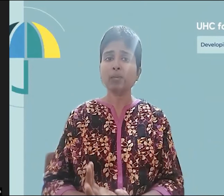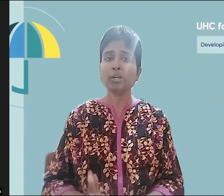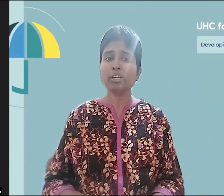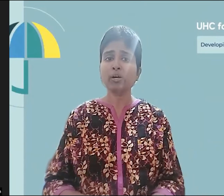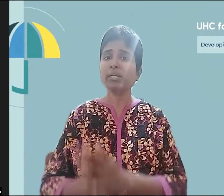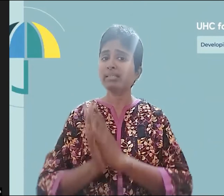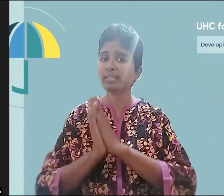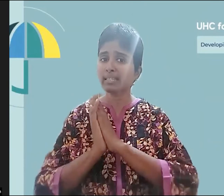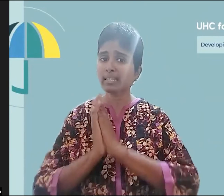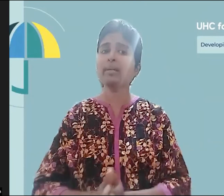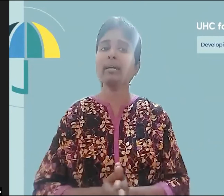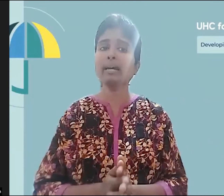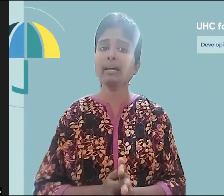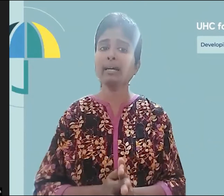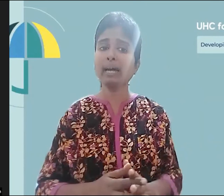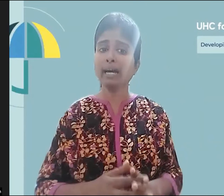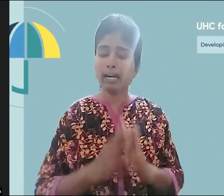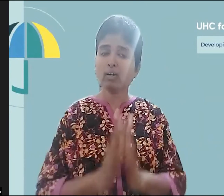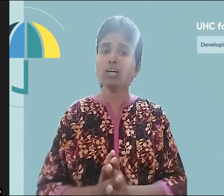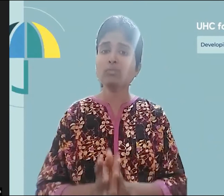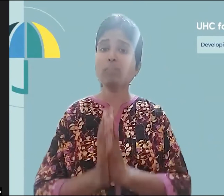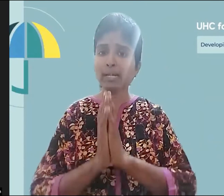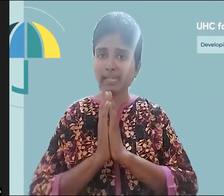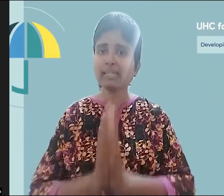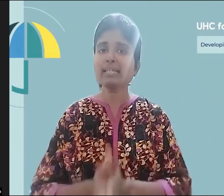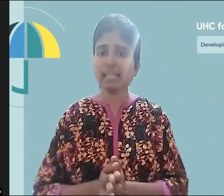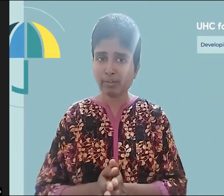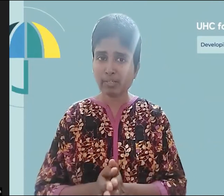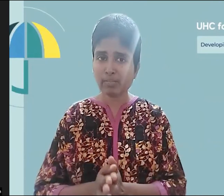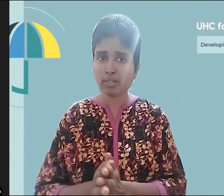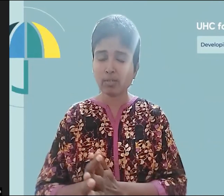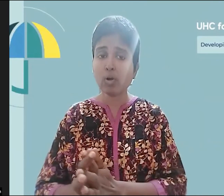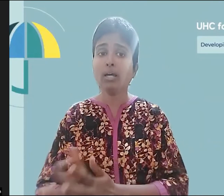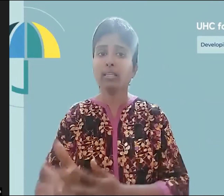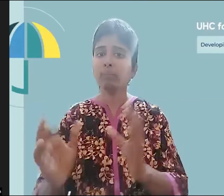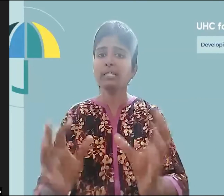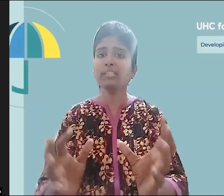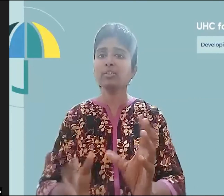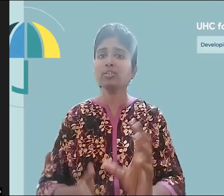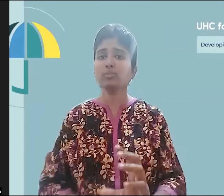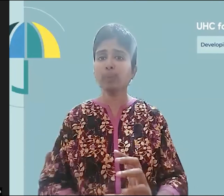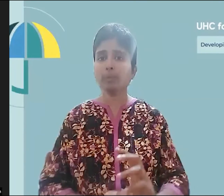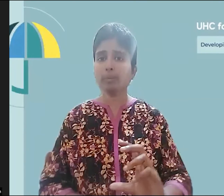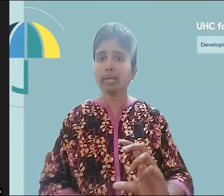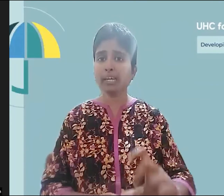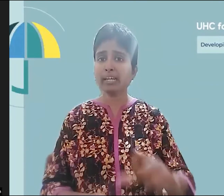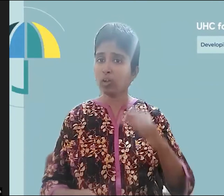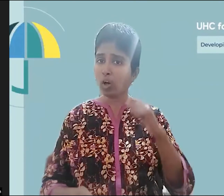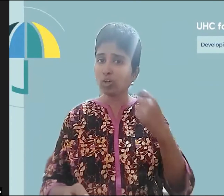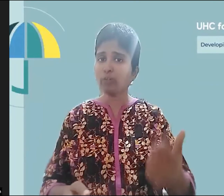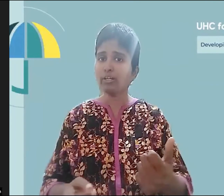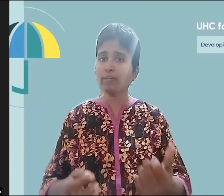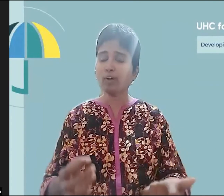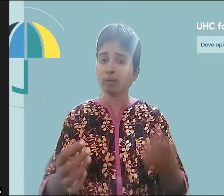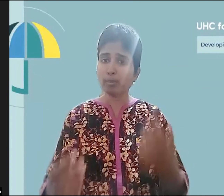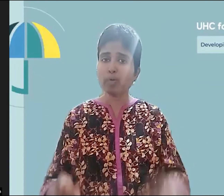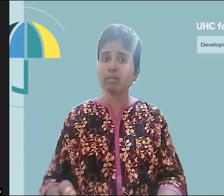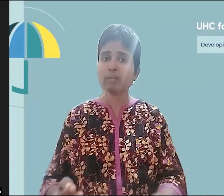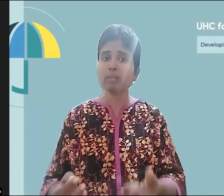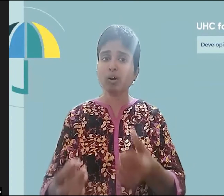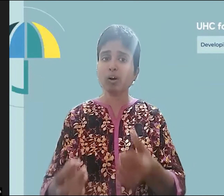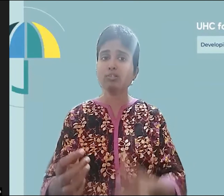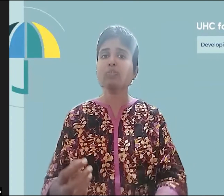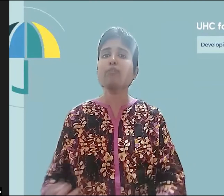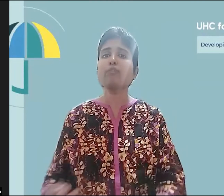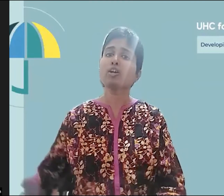are pointing out, it is never a cost, but it is an investment. So the budget should be allocated not only for programs,